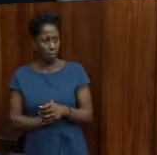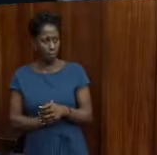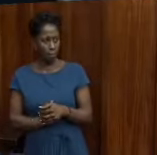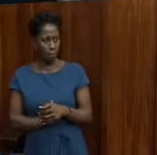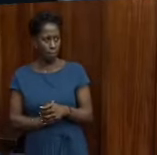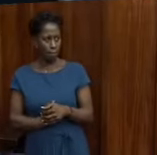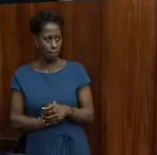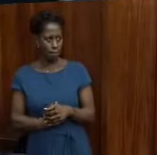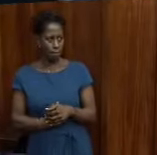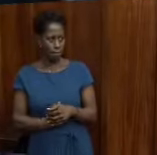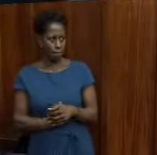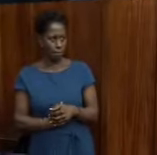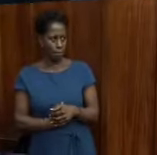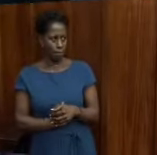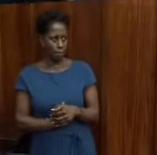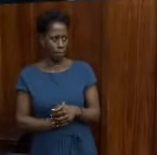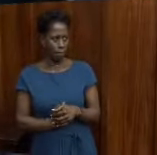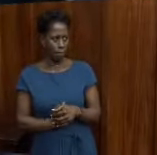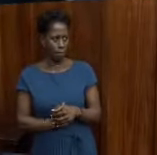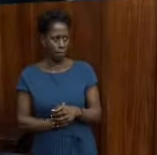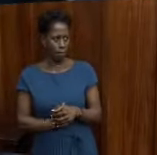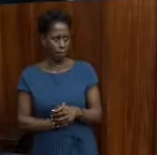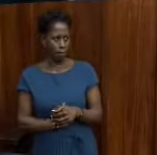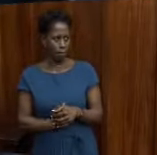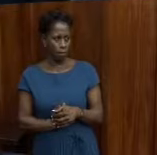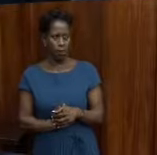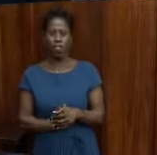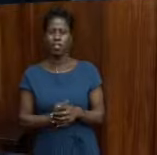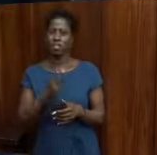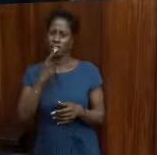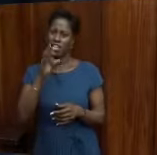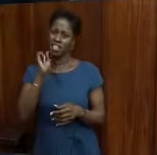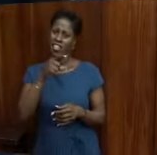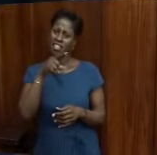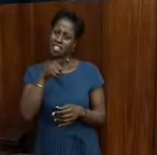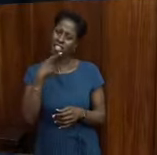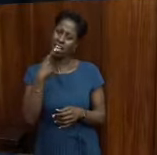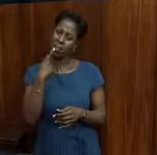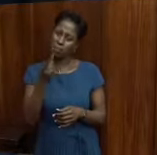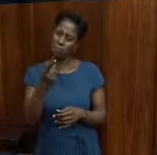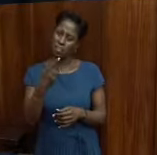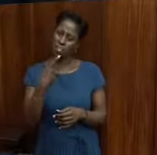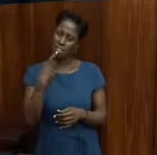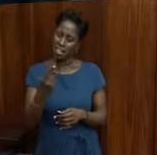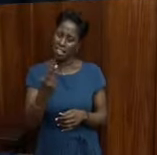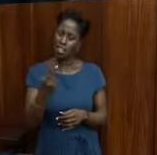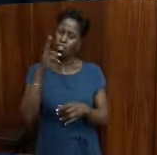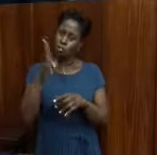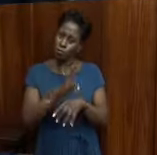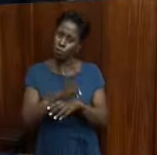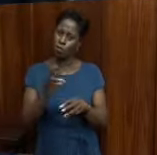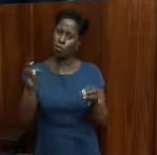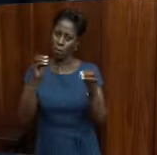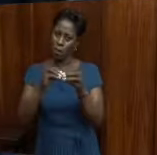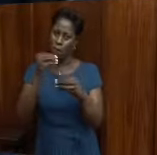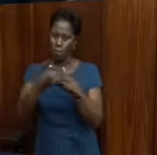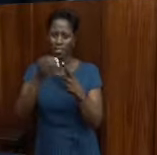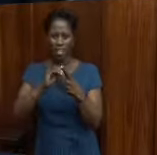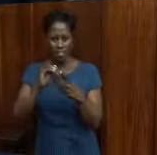when I ask for more consumption of bananas, I am pleased that